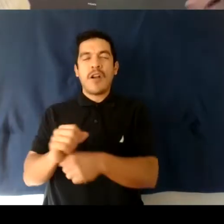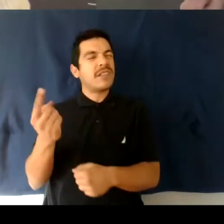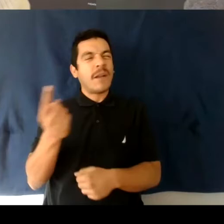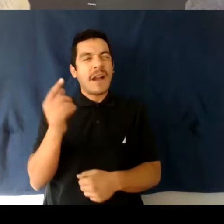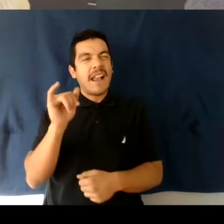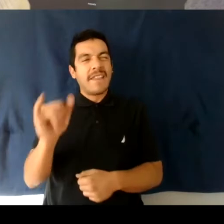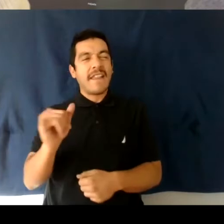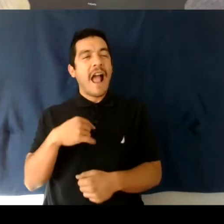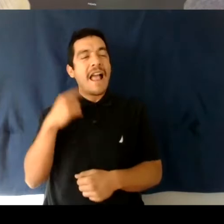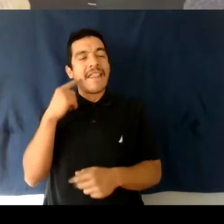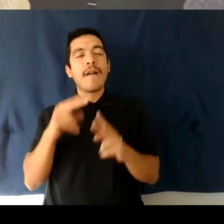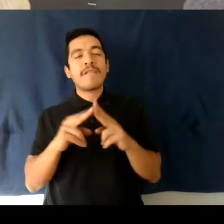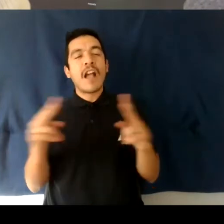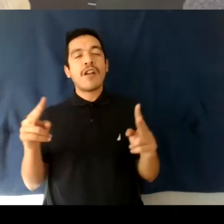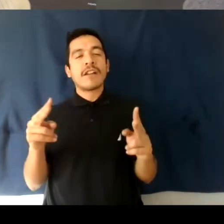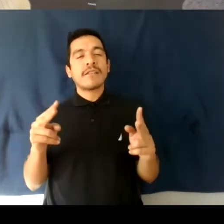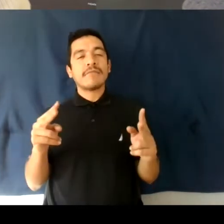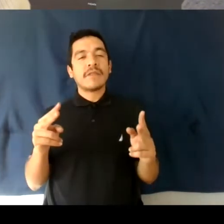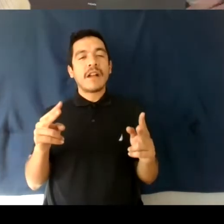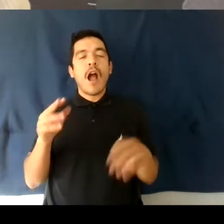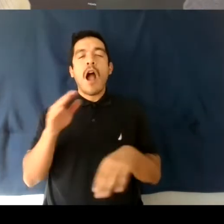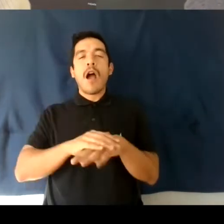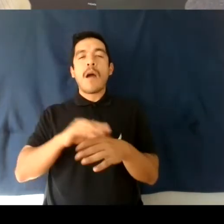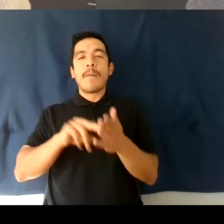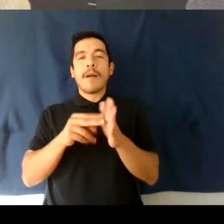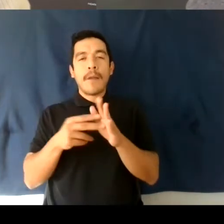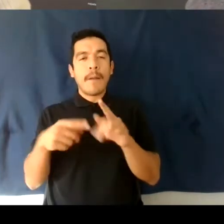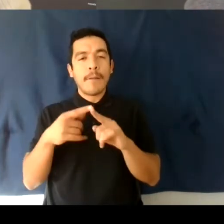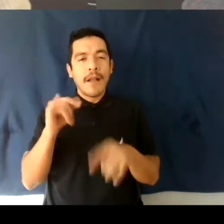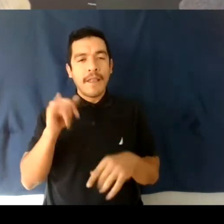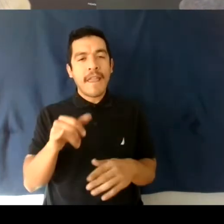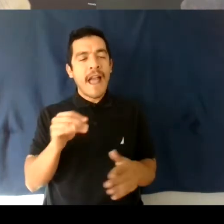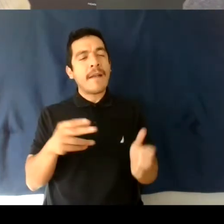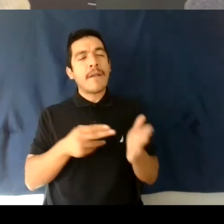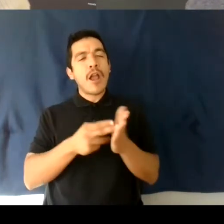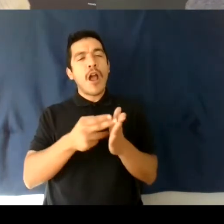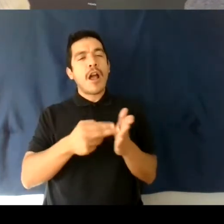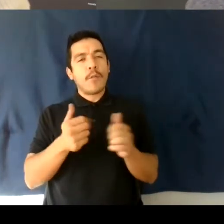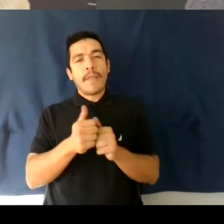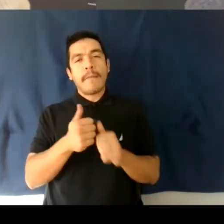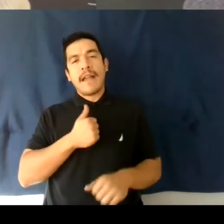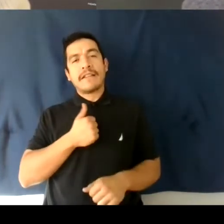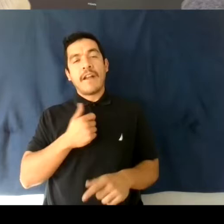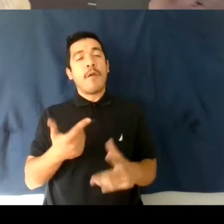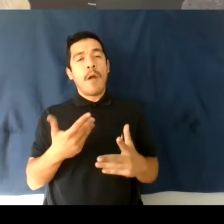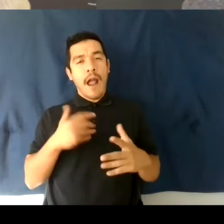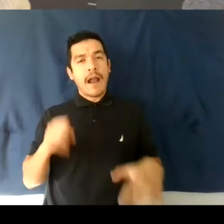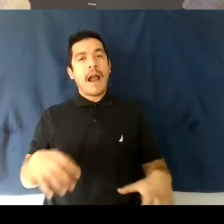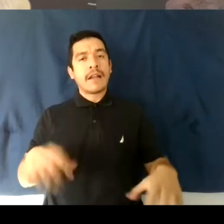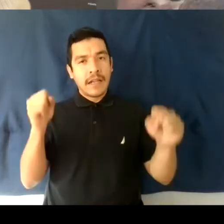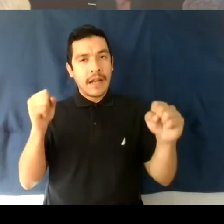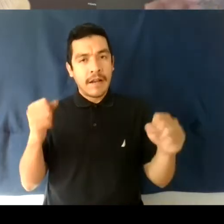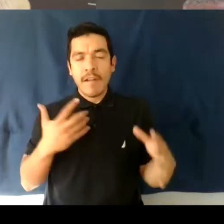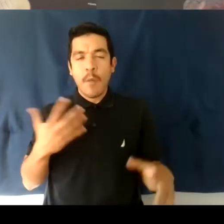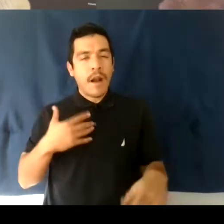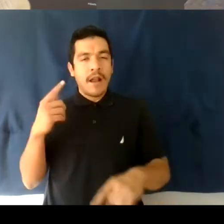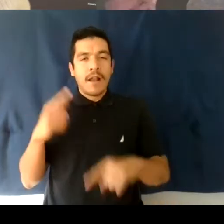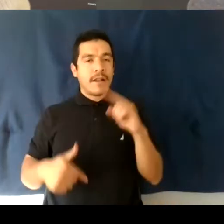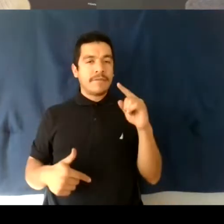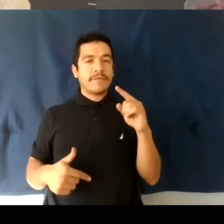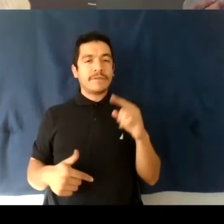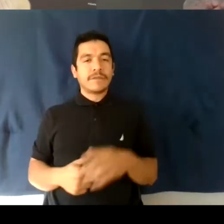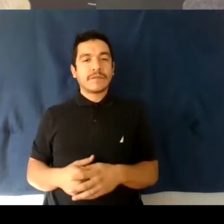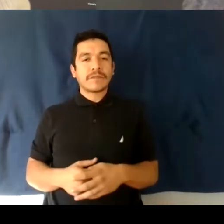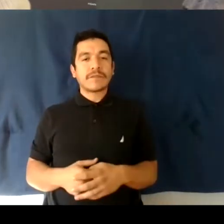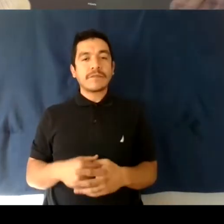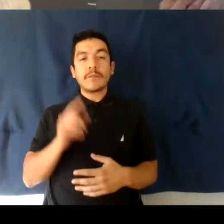I think being very intentional about that and being honest about what I can take on and what I can't. Where before I was always that person, I